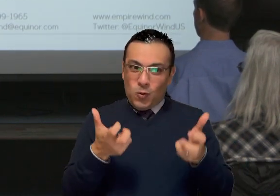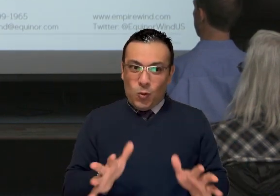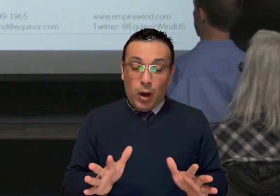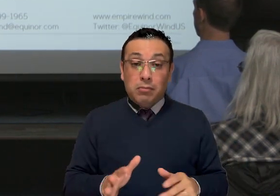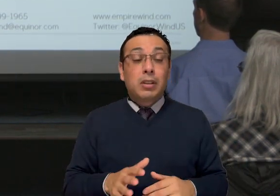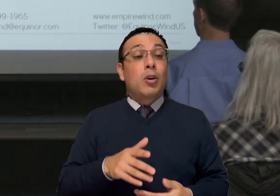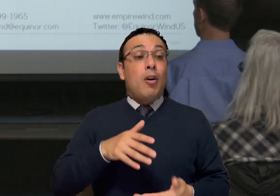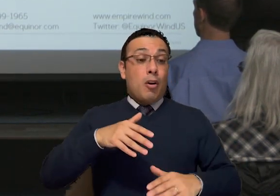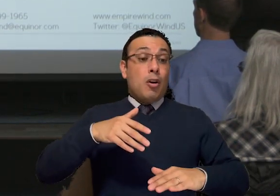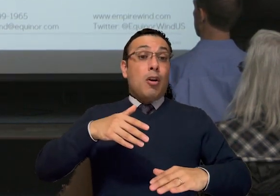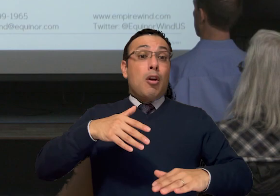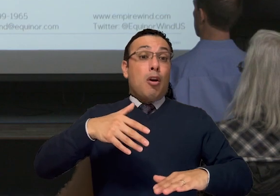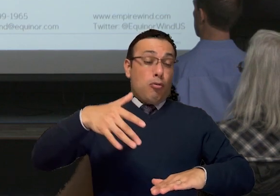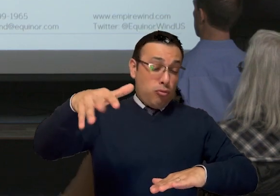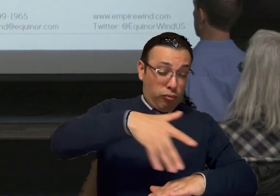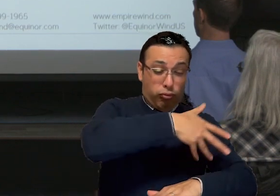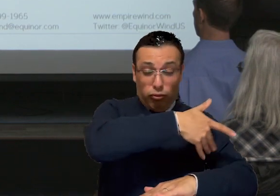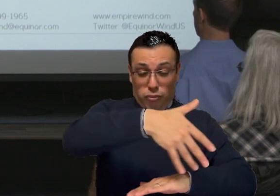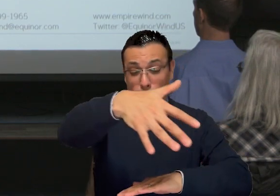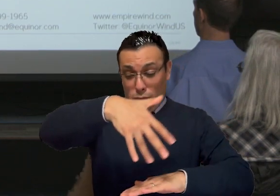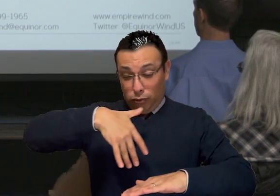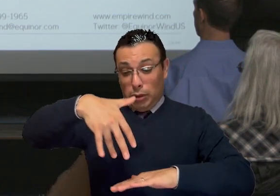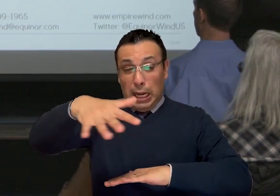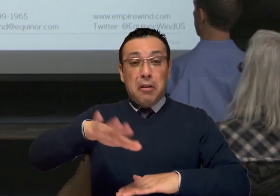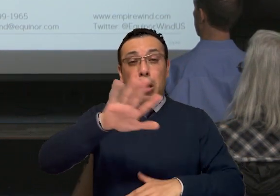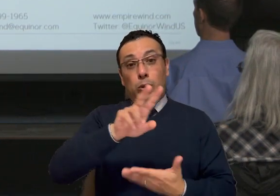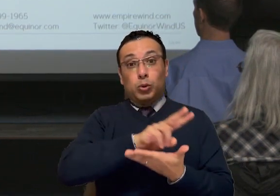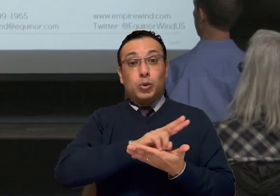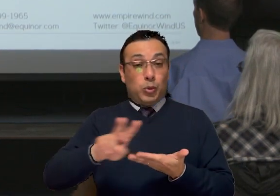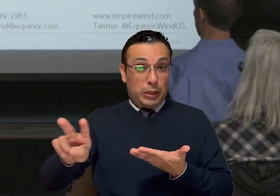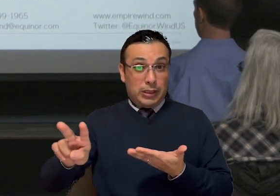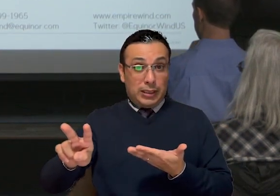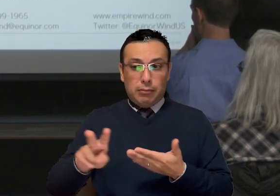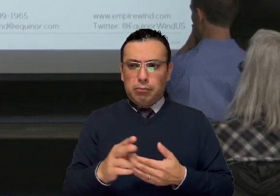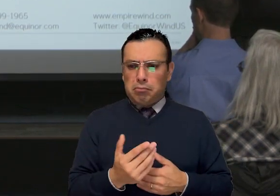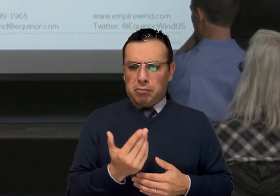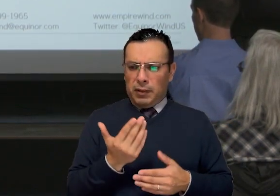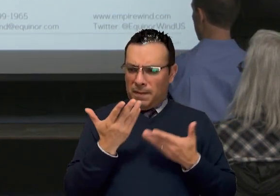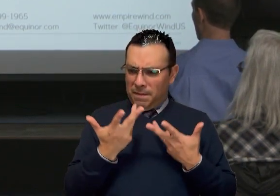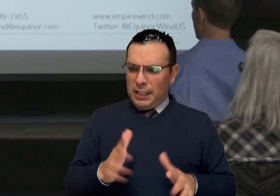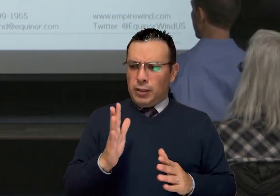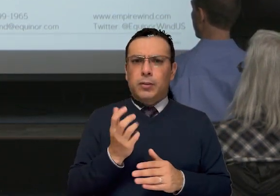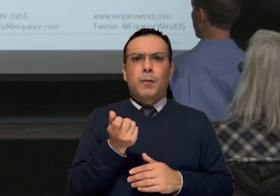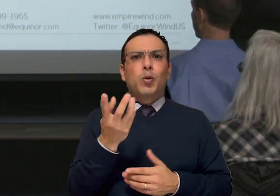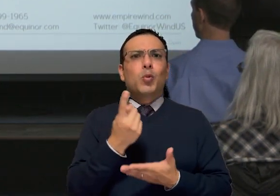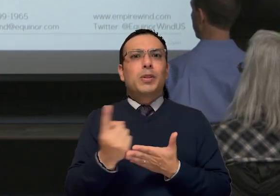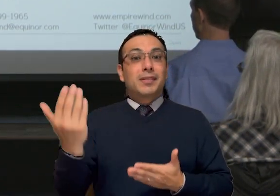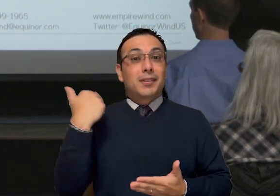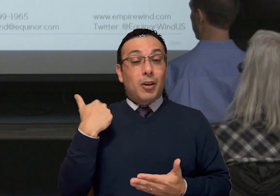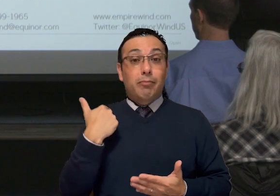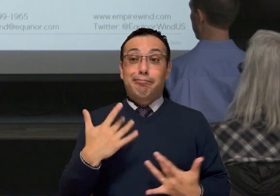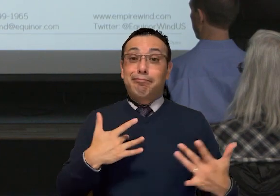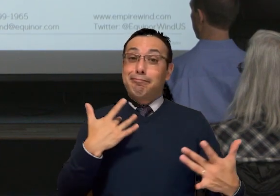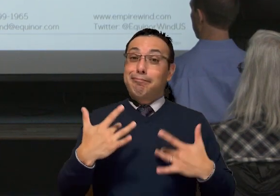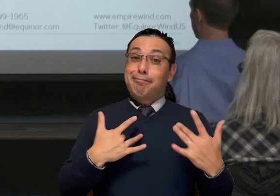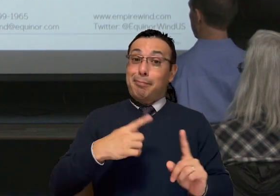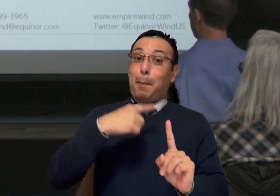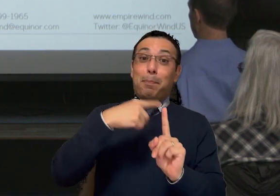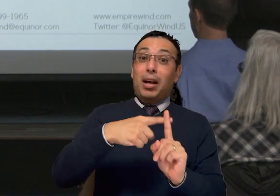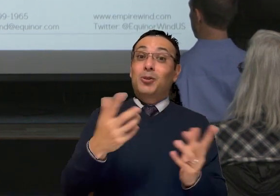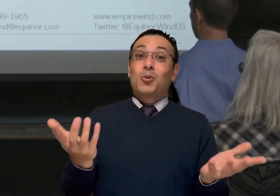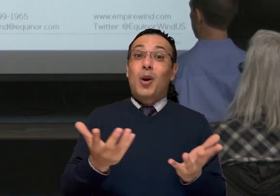period. It concluded a few weeks ago, and I'm super excited to say that we did not have to remove a single